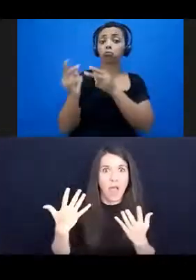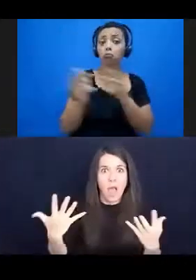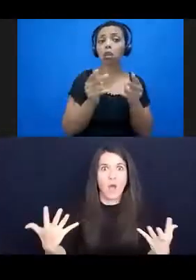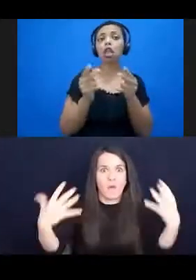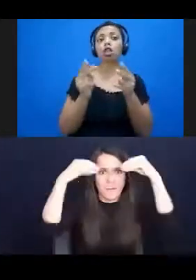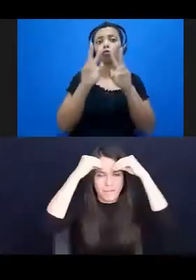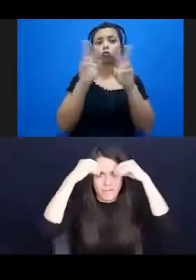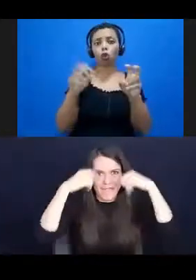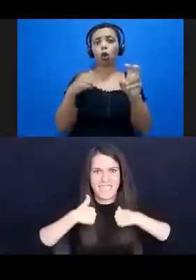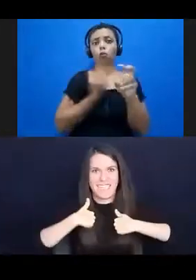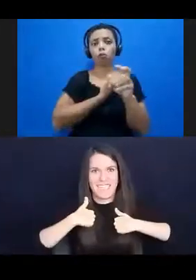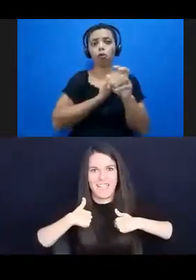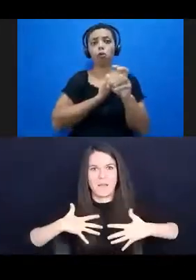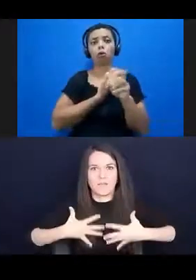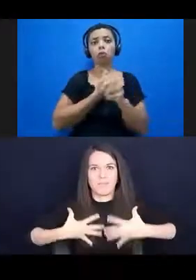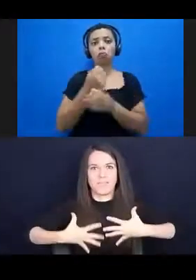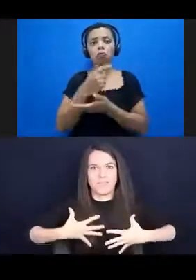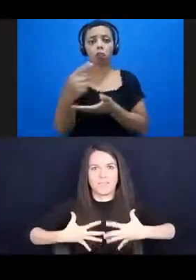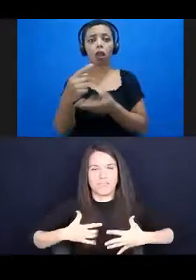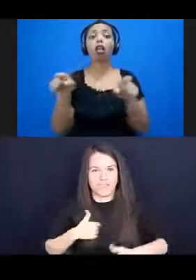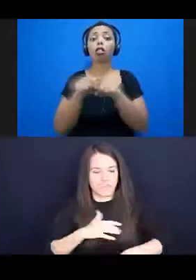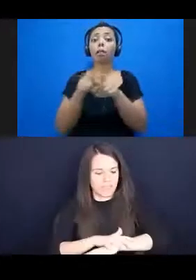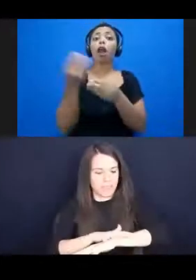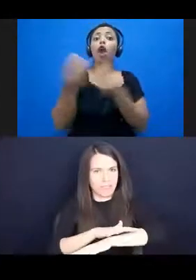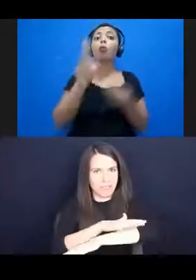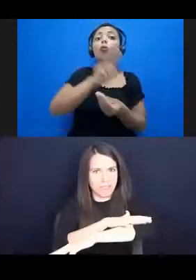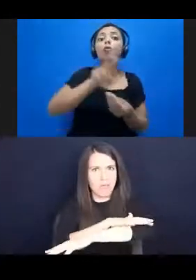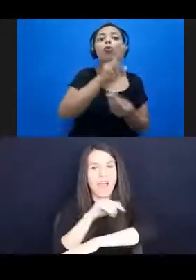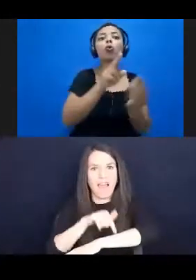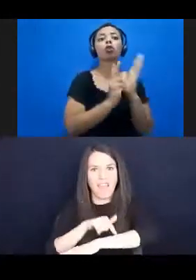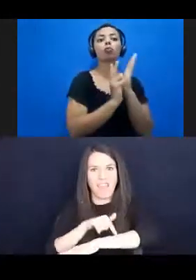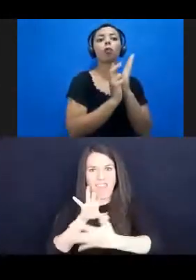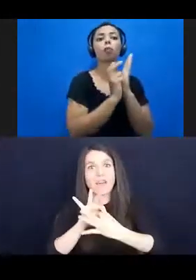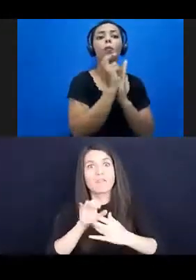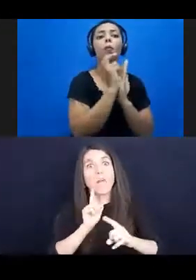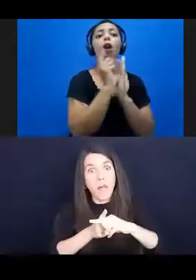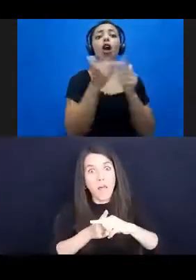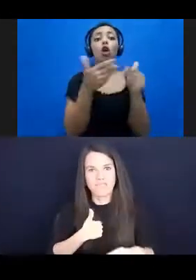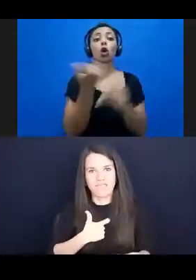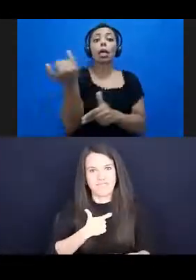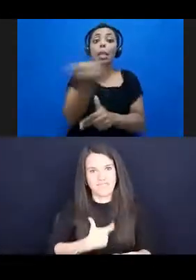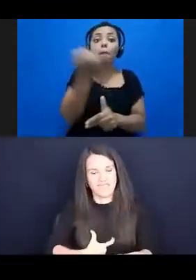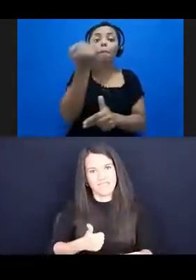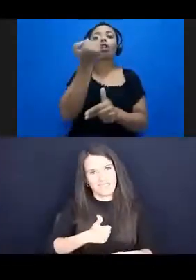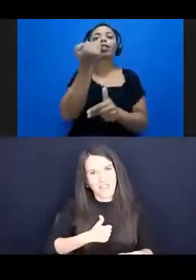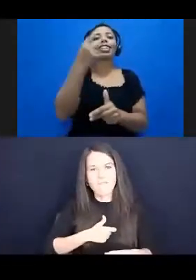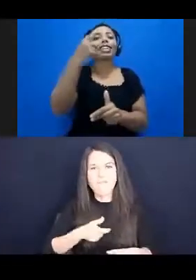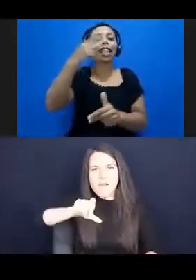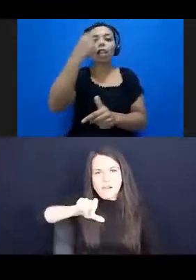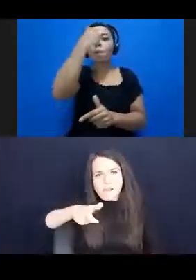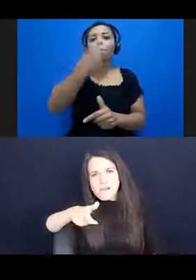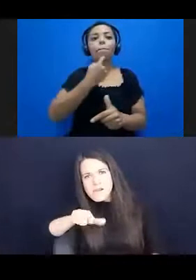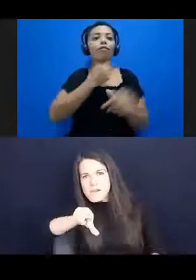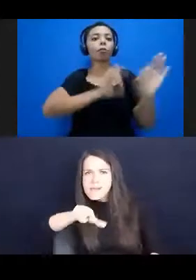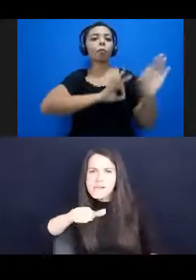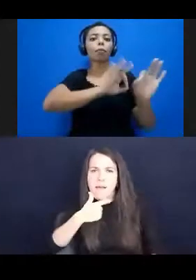and informing the user about it haptically, but importantly, they are personalized. That can be adapted towards particular